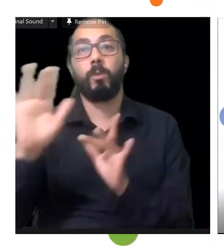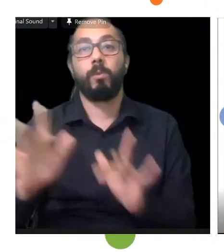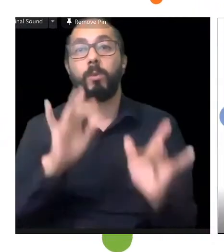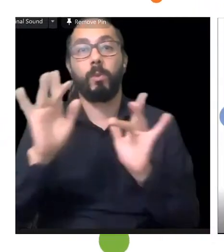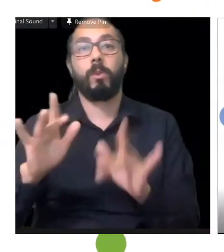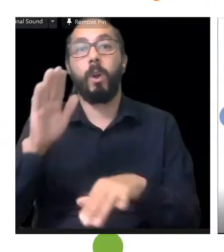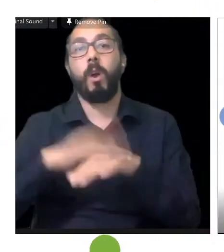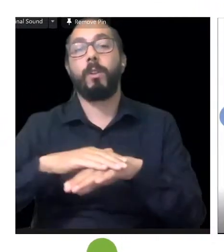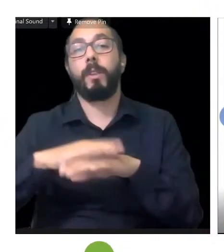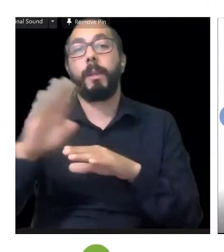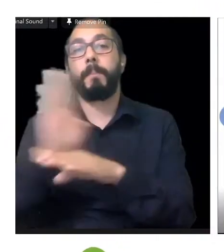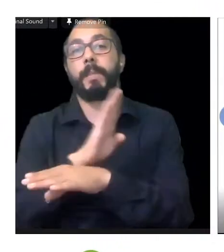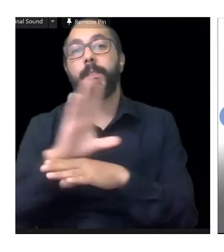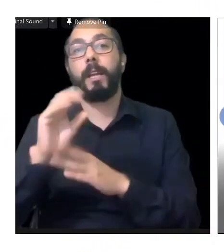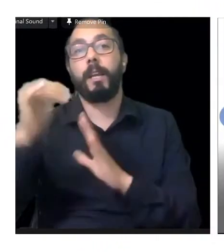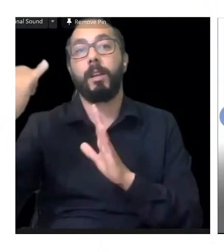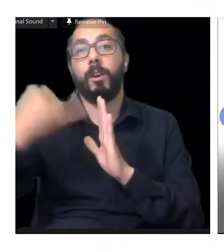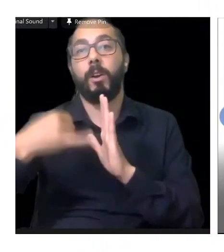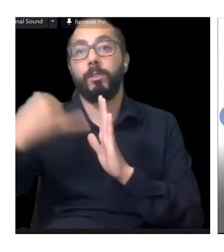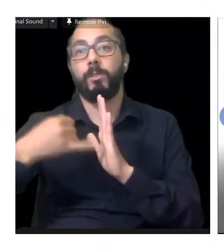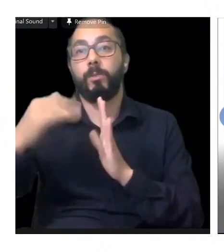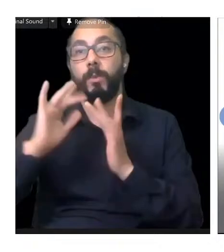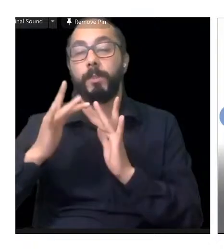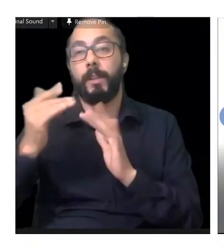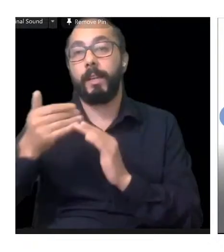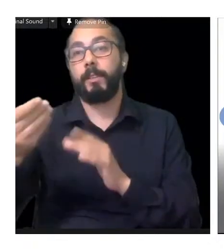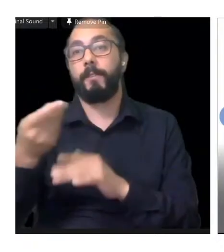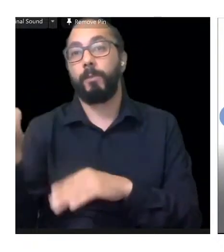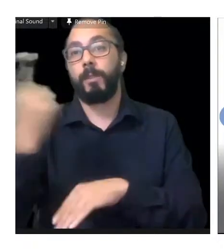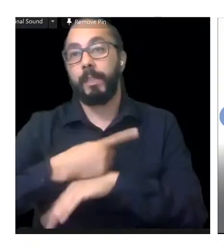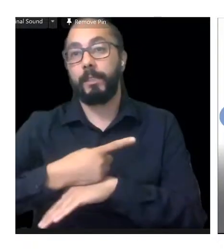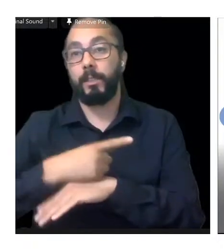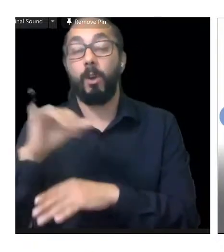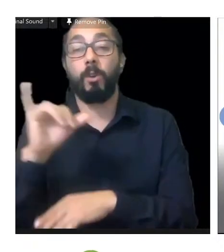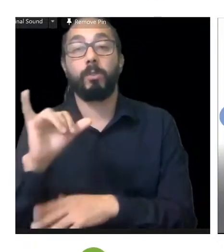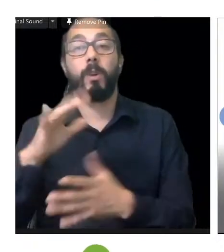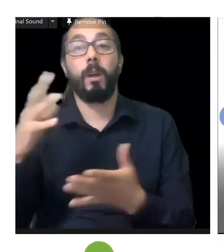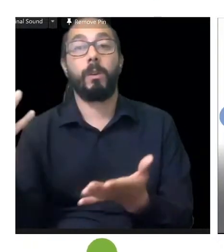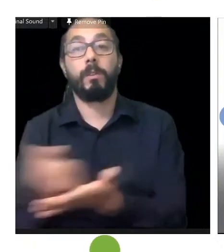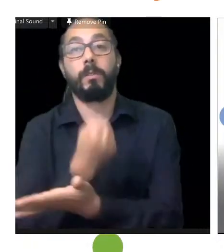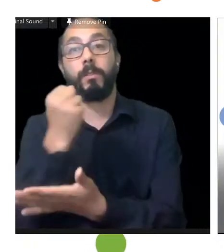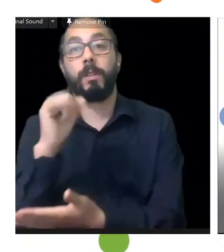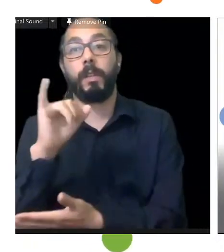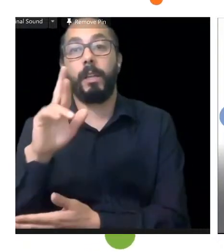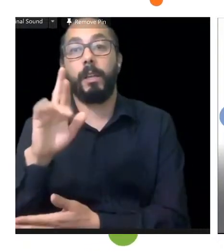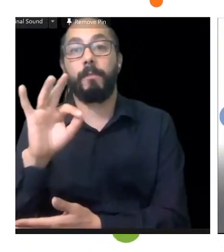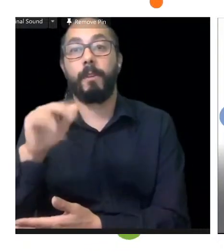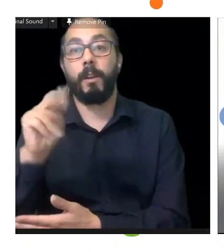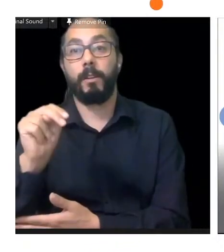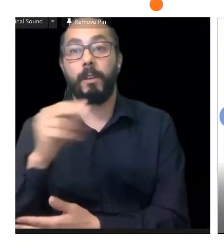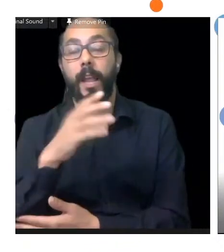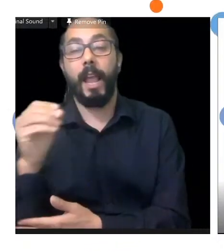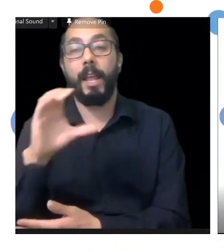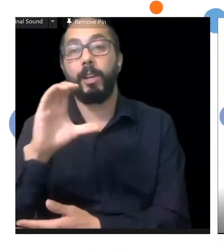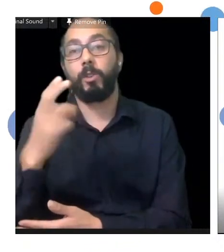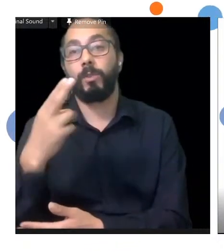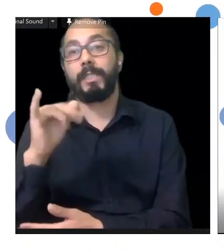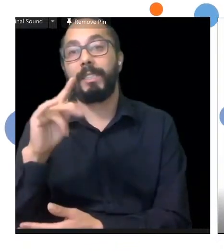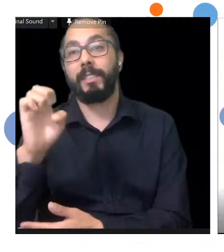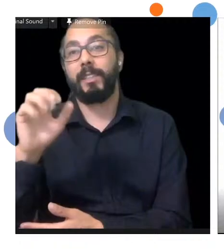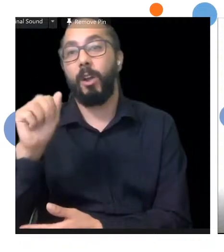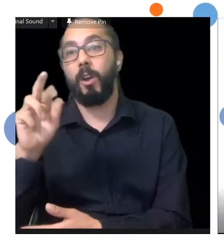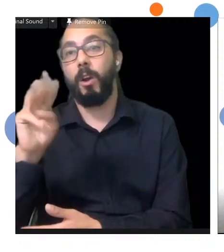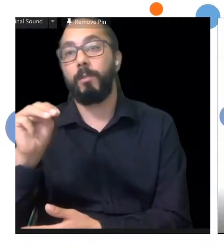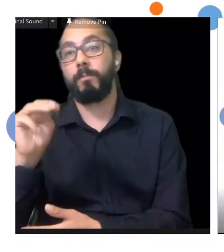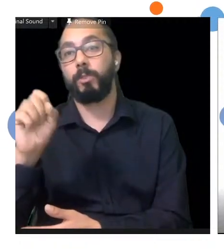Arts website over the course of the next couple of days. I do want to take an opportunity to thank Irfan Raji and Christine Armstrong for their partnership